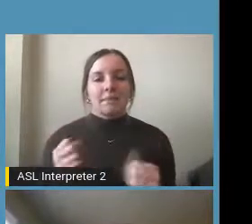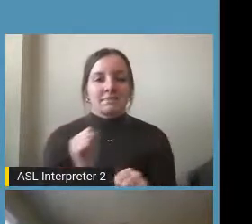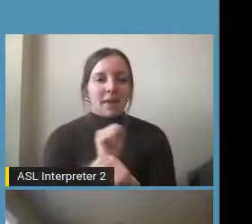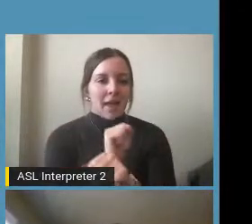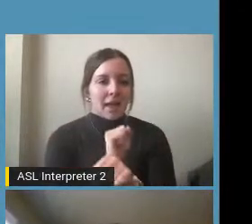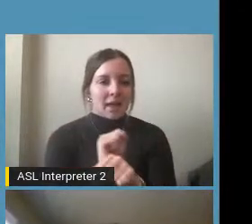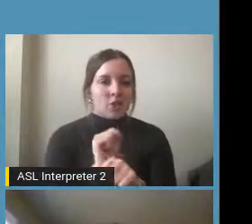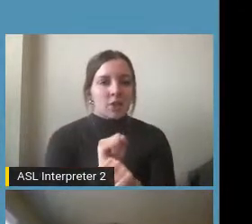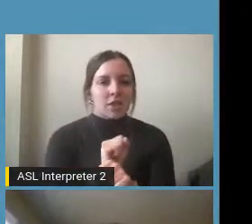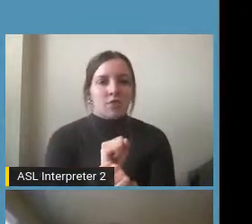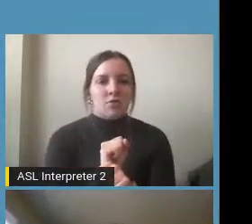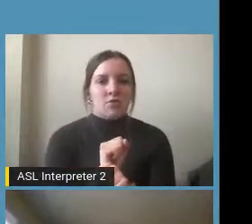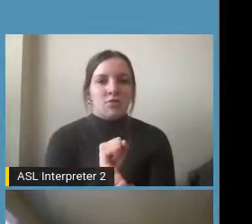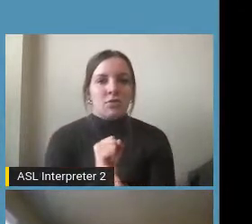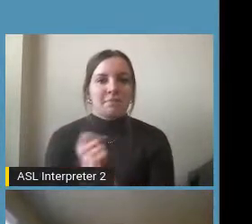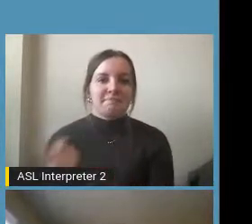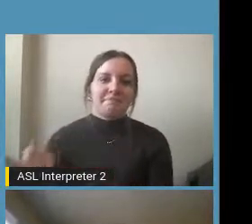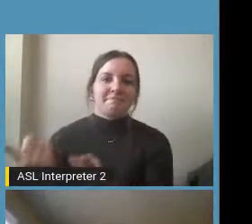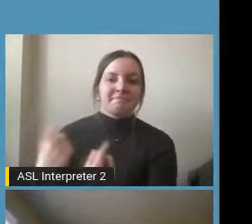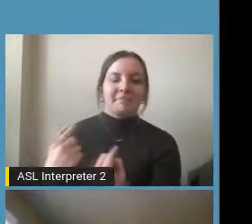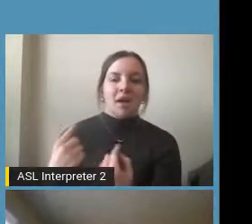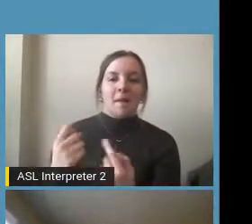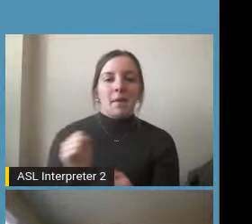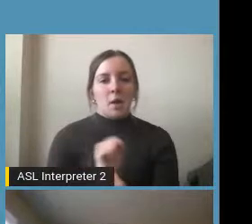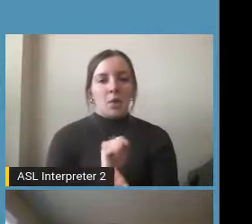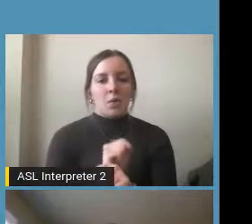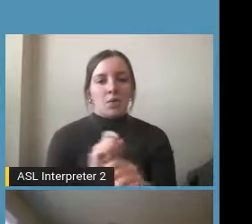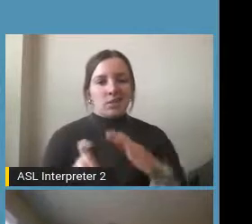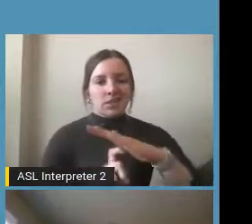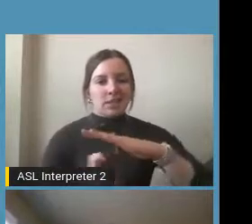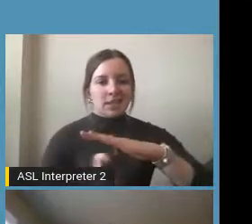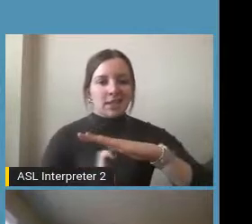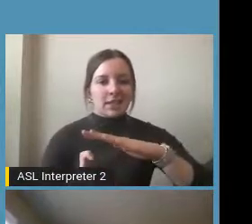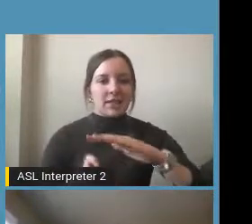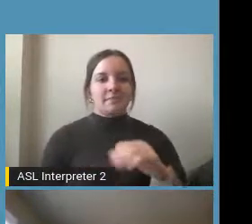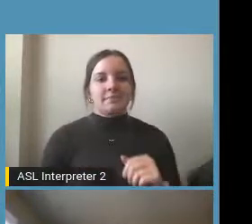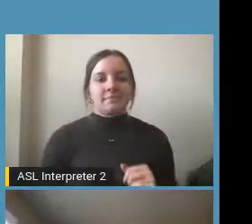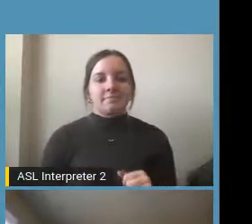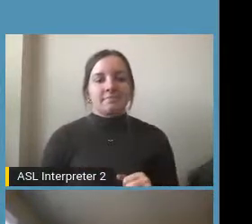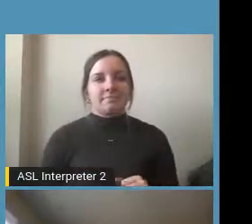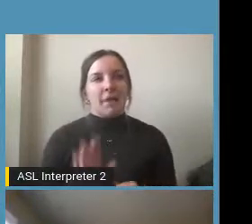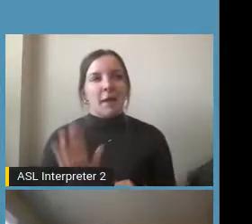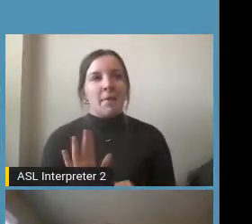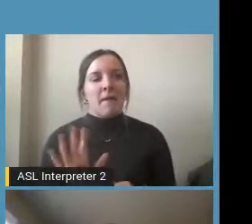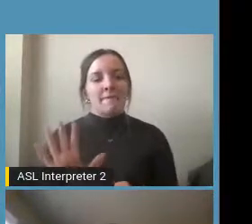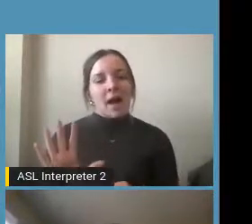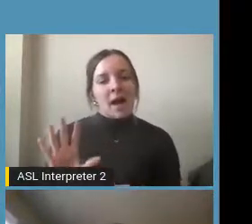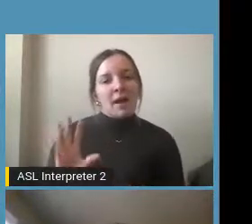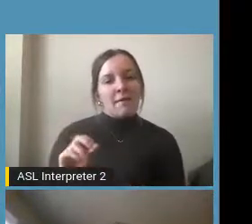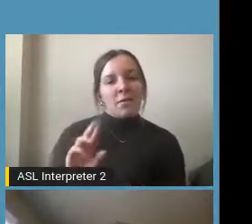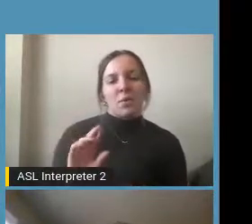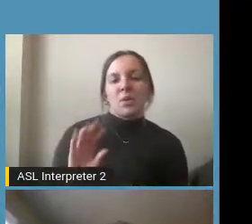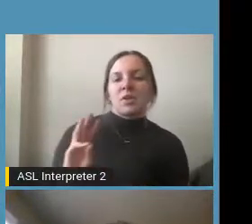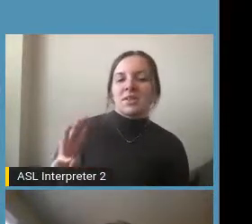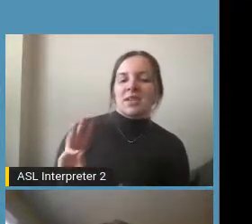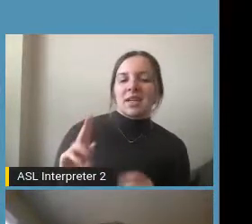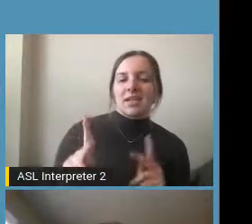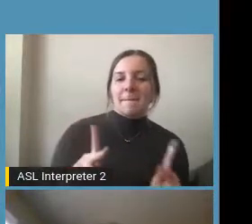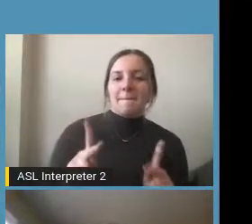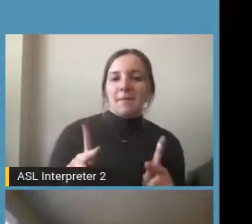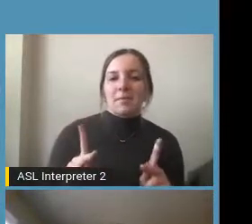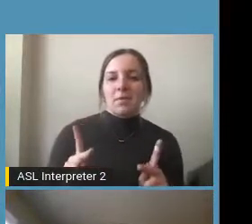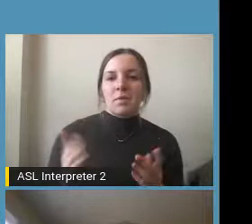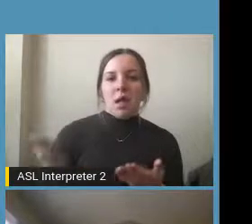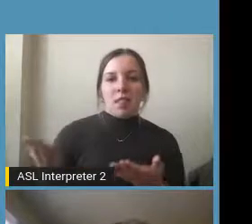a truckload of equipment. We had 5 or 6 people involved, and we had probably 20 man days on site just to capture this